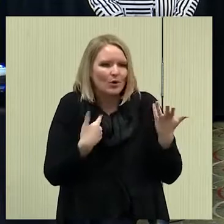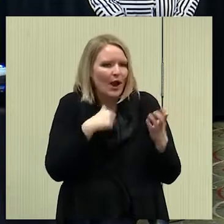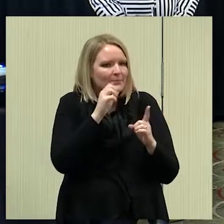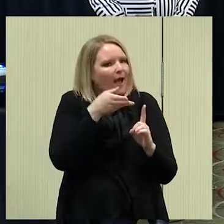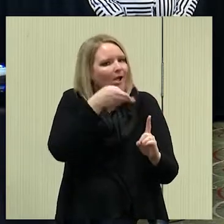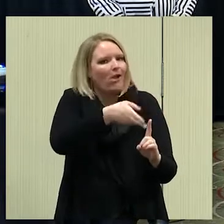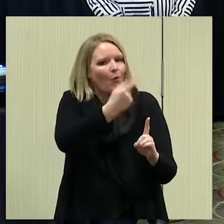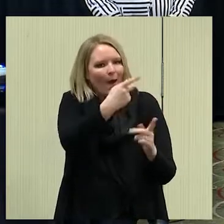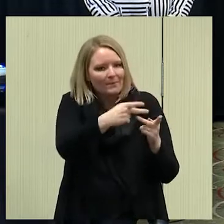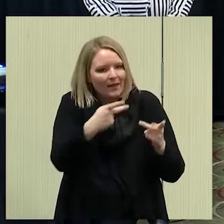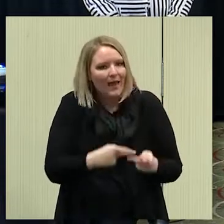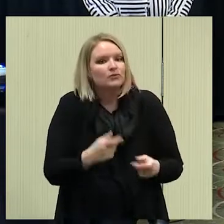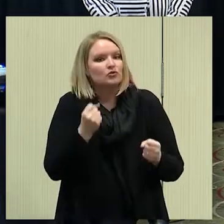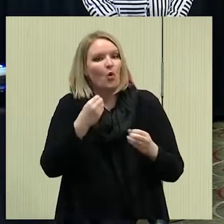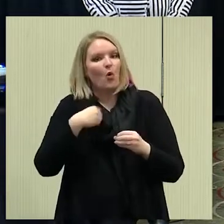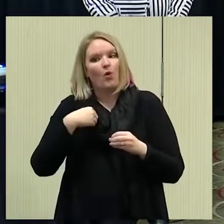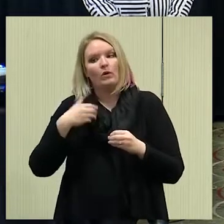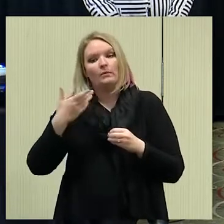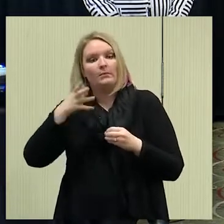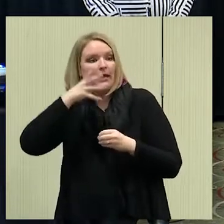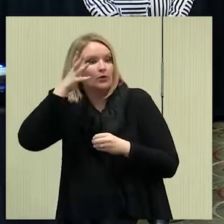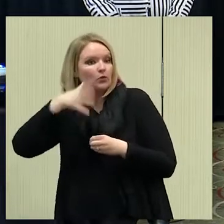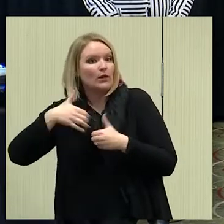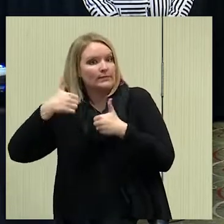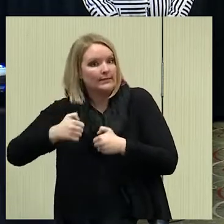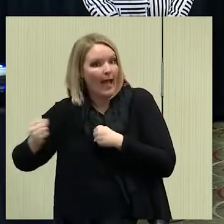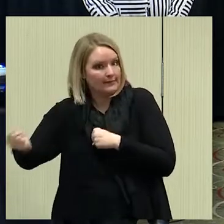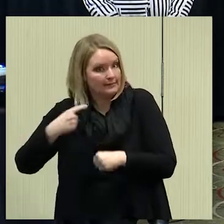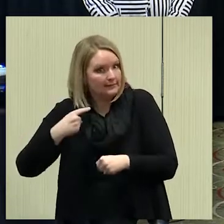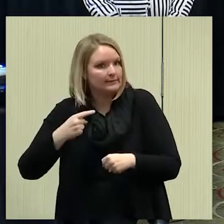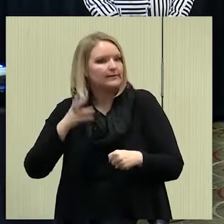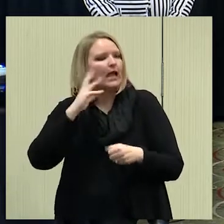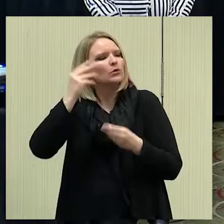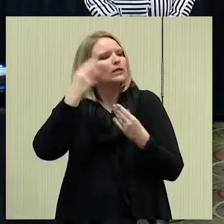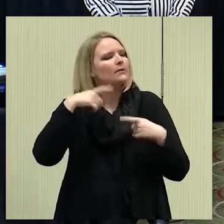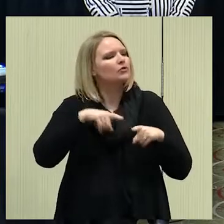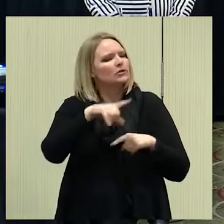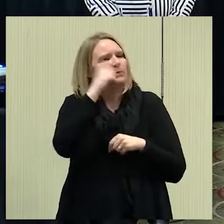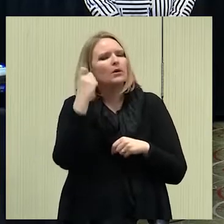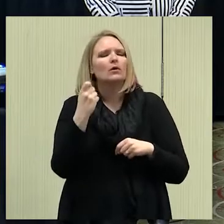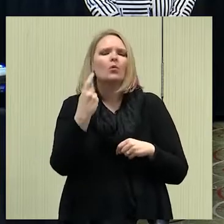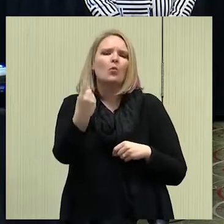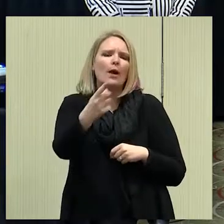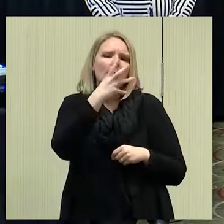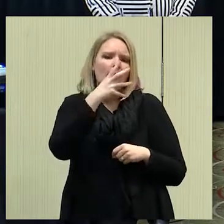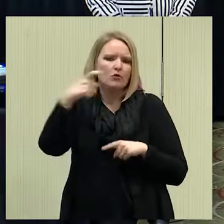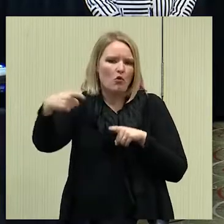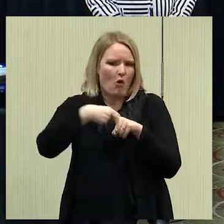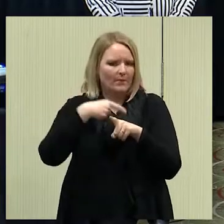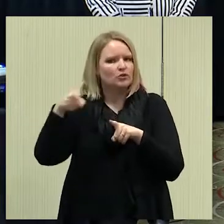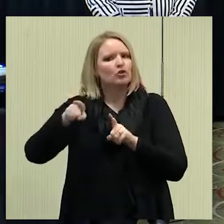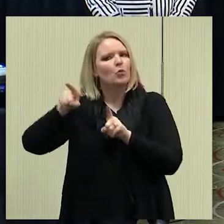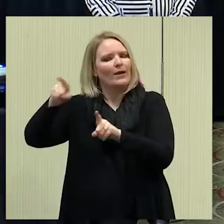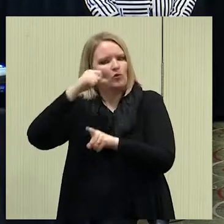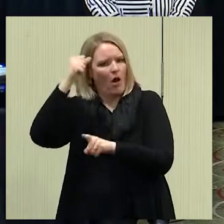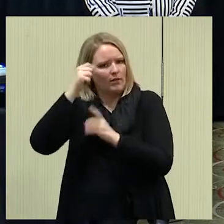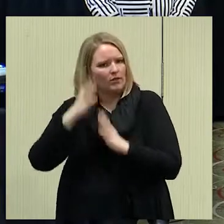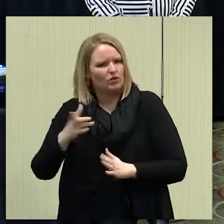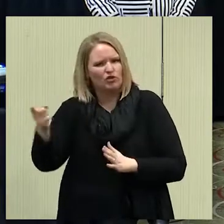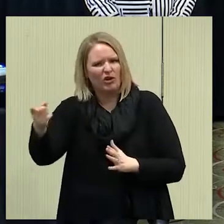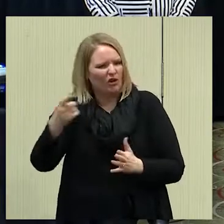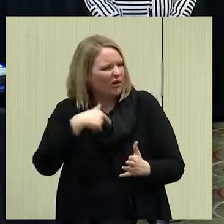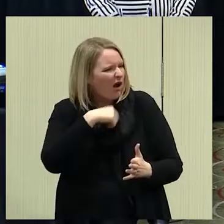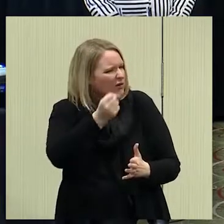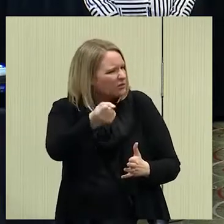cell phone number, so parents will text me and they'll tell me things. Over the summer, I had a mom who called me when she was at the audiologist because it didn't make sense to her what